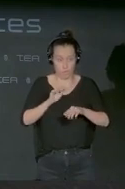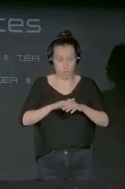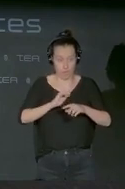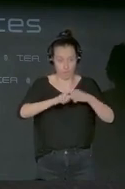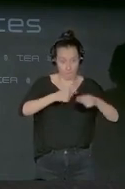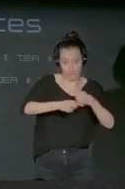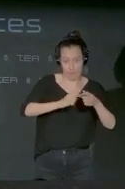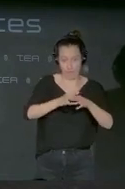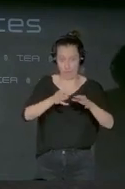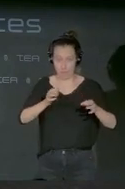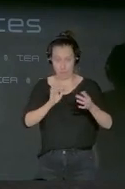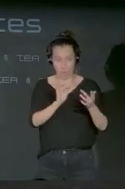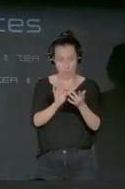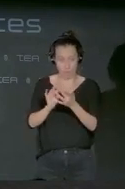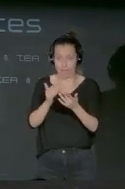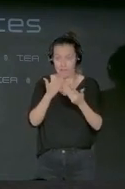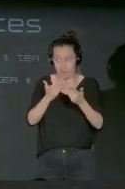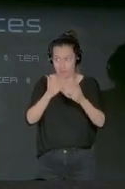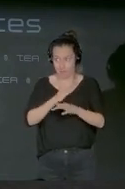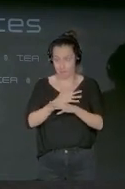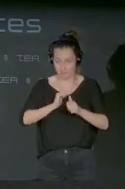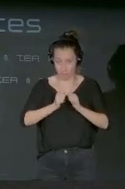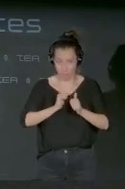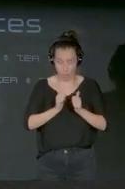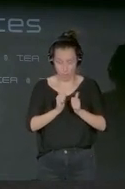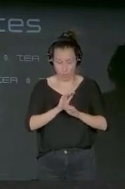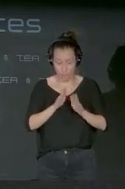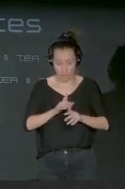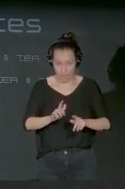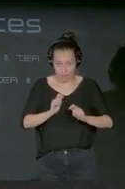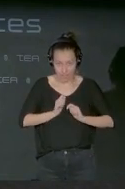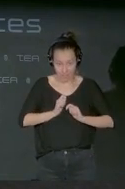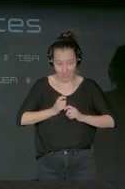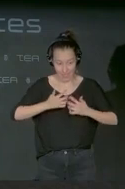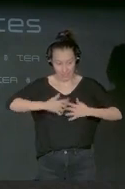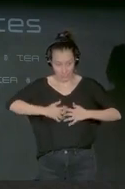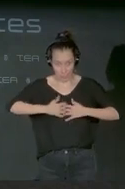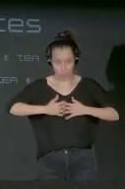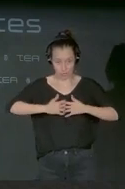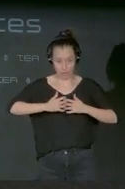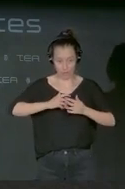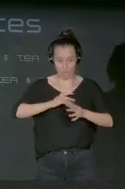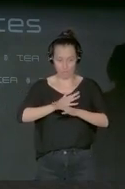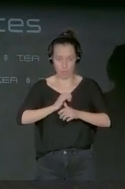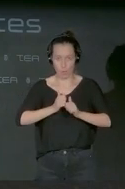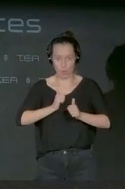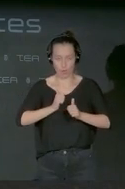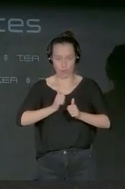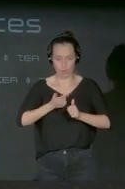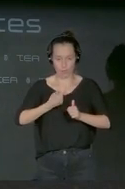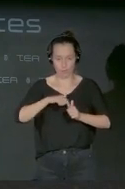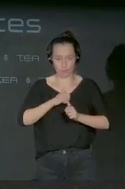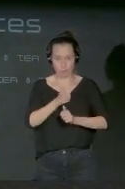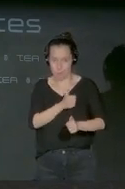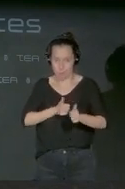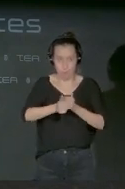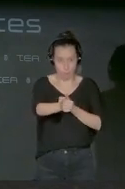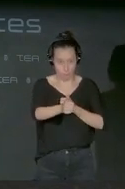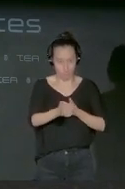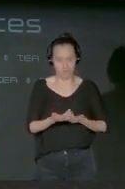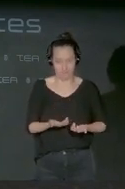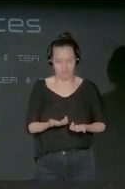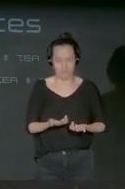games to the front a bit more in terms of its cultural relevance. So